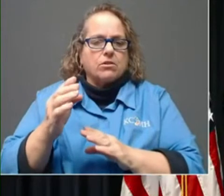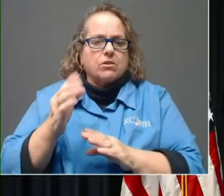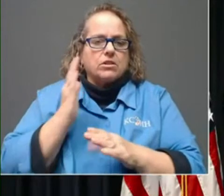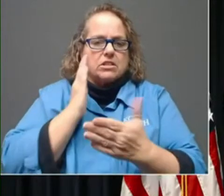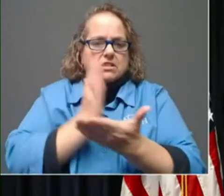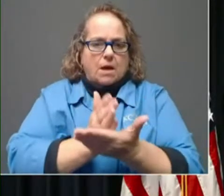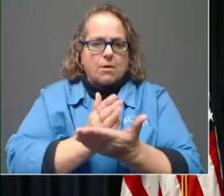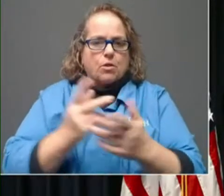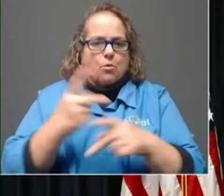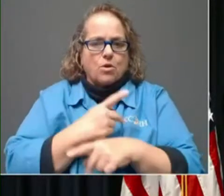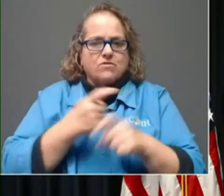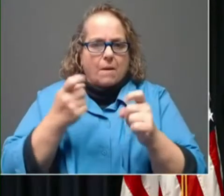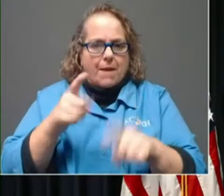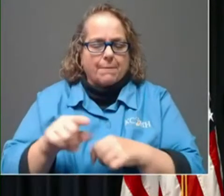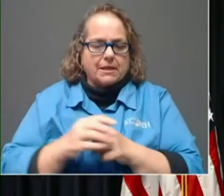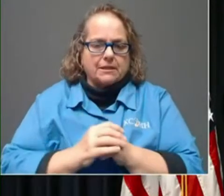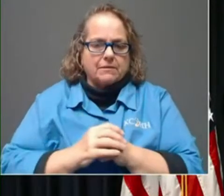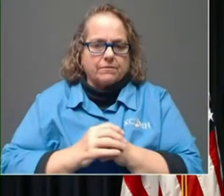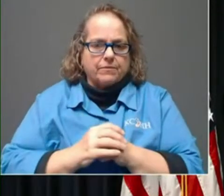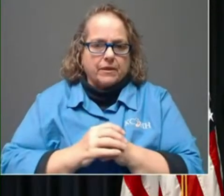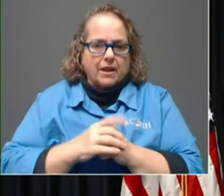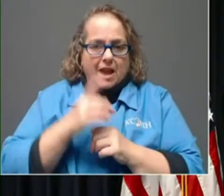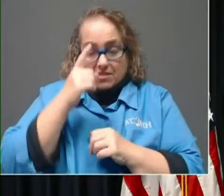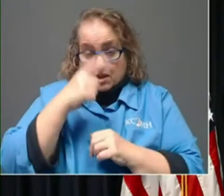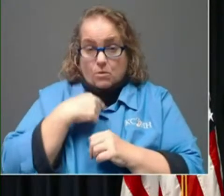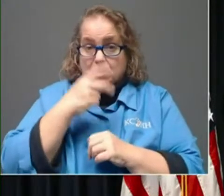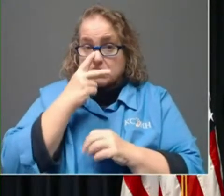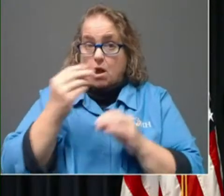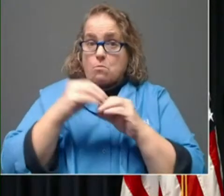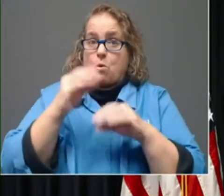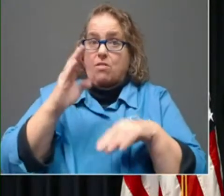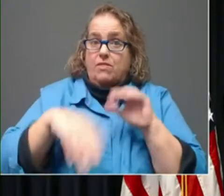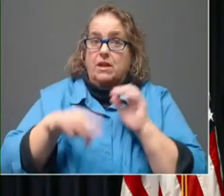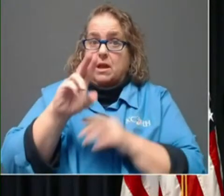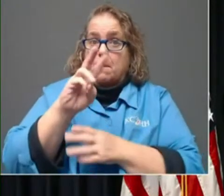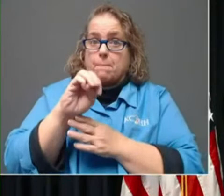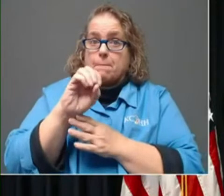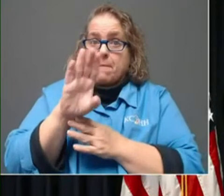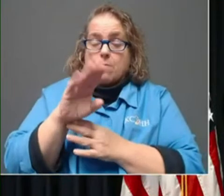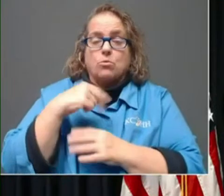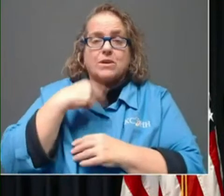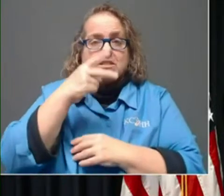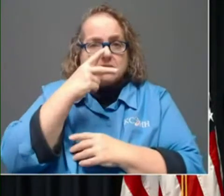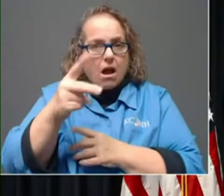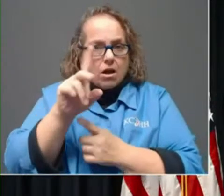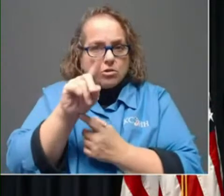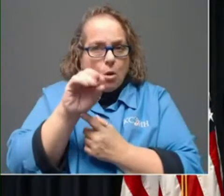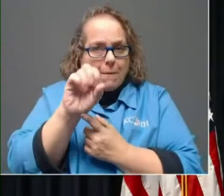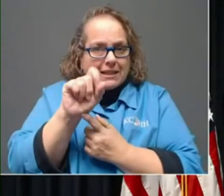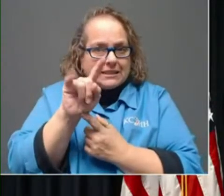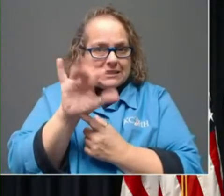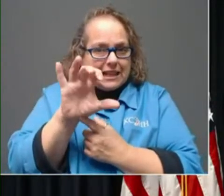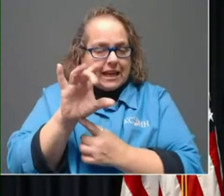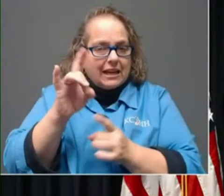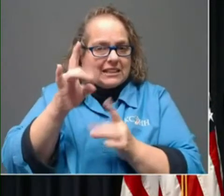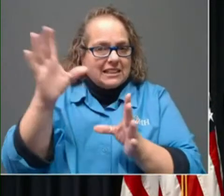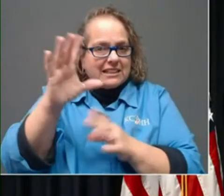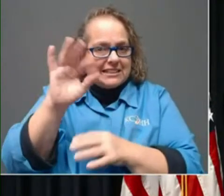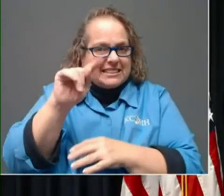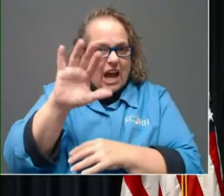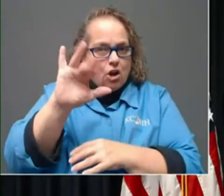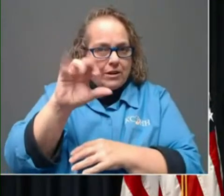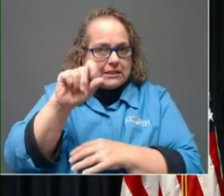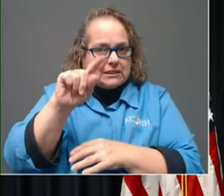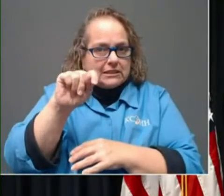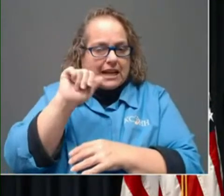Yeah, I think we saw more than a mob. I think we saw domestic terrorists attack the U.S. Capitol. Never thought I'd see